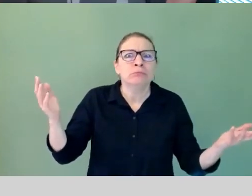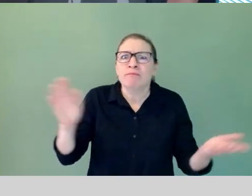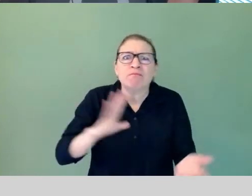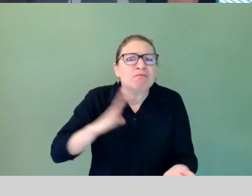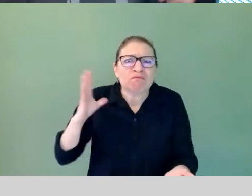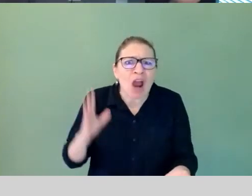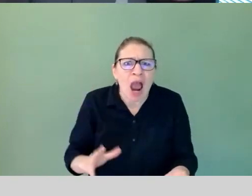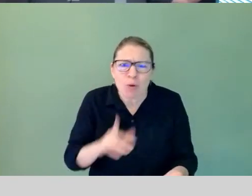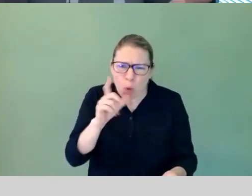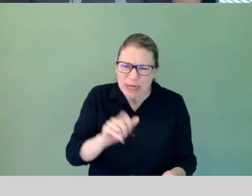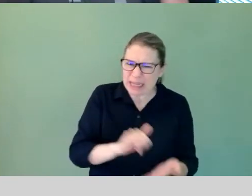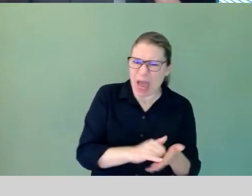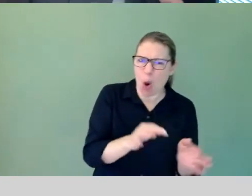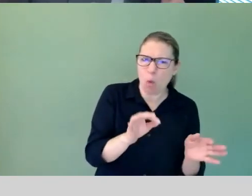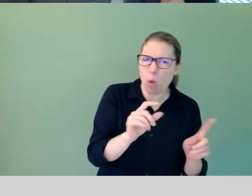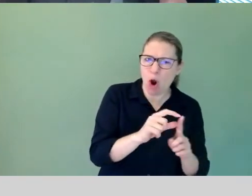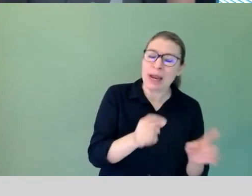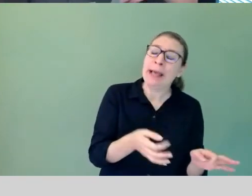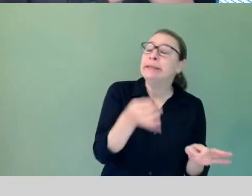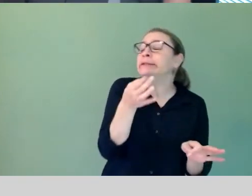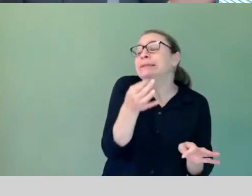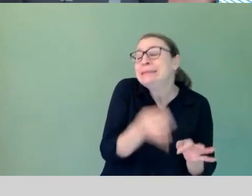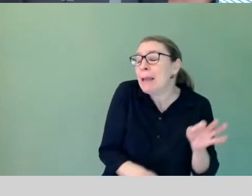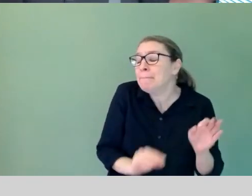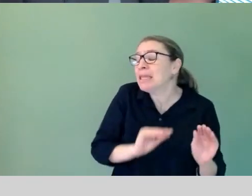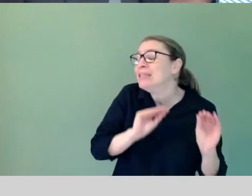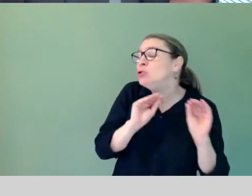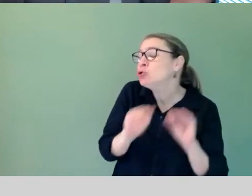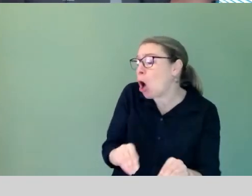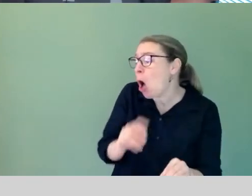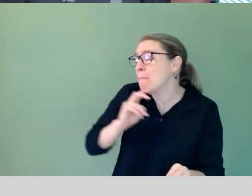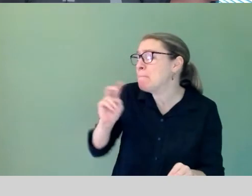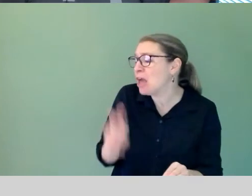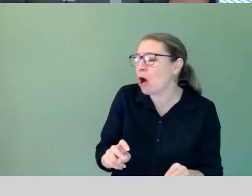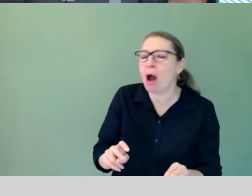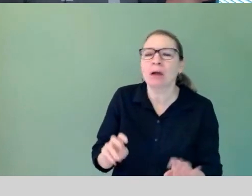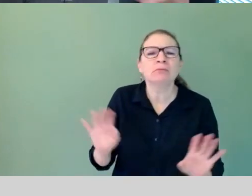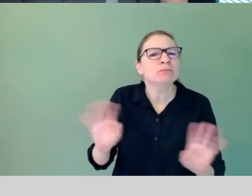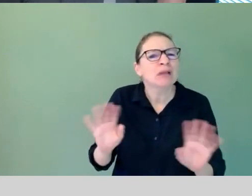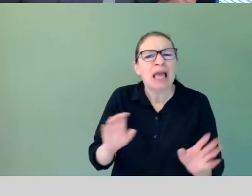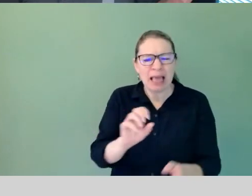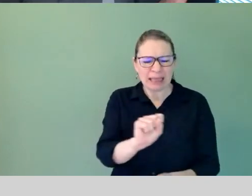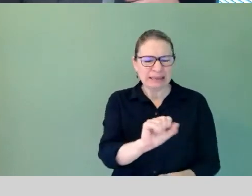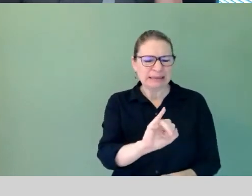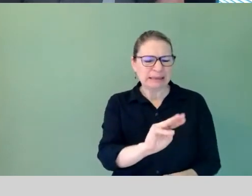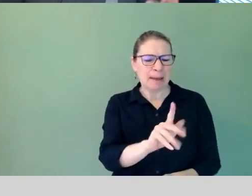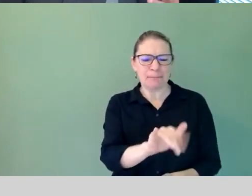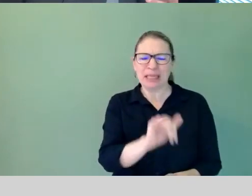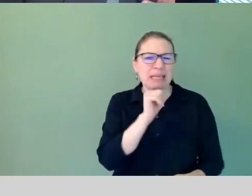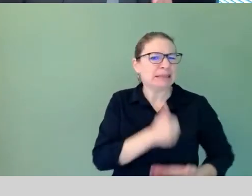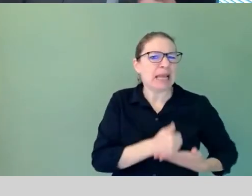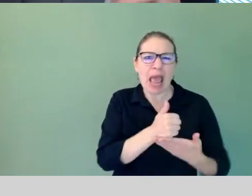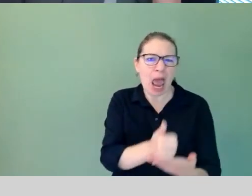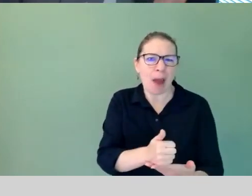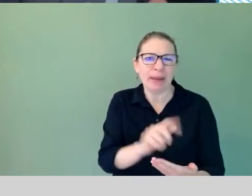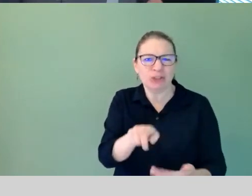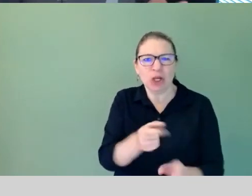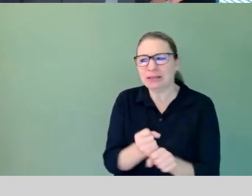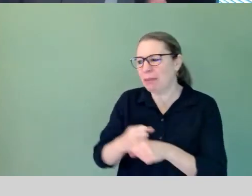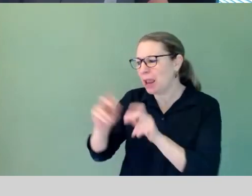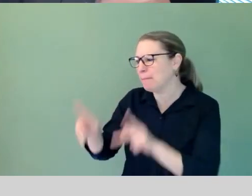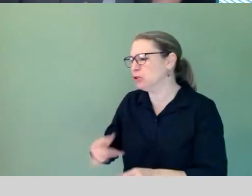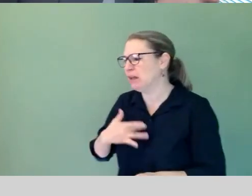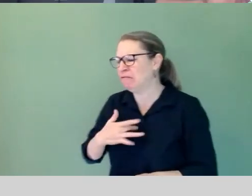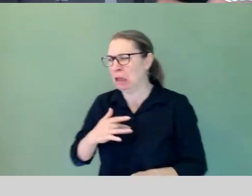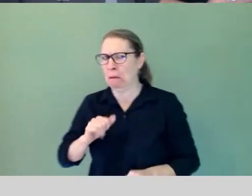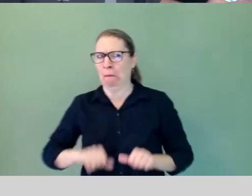need that word there. Install Python from source. The simply adds nothing to that statement whatsoever. All it does is make someone feel a little